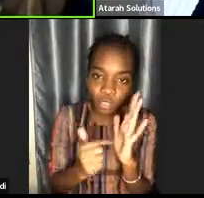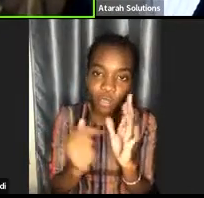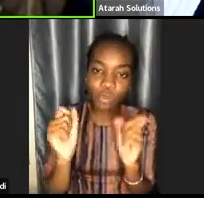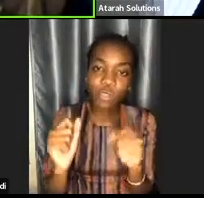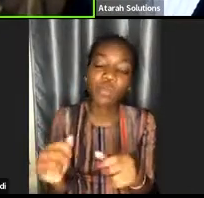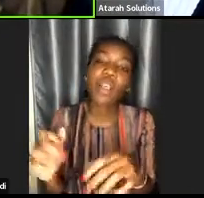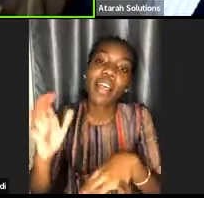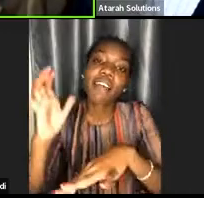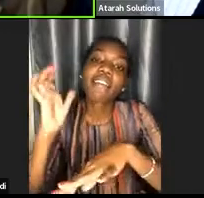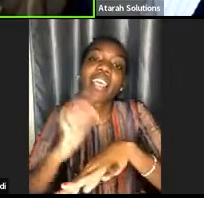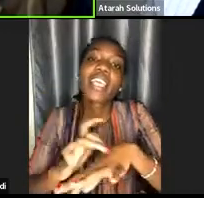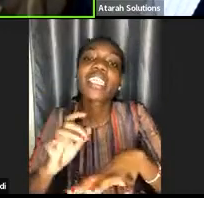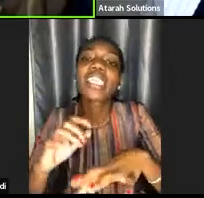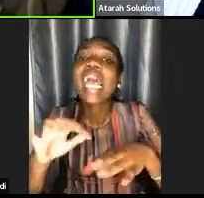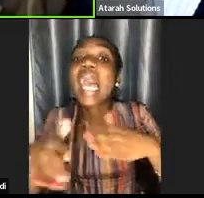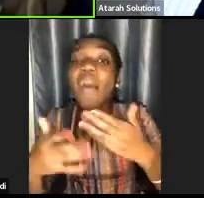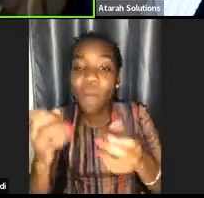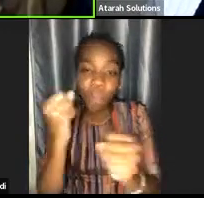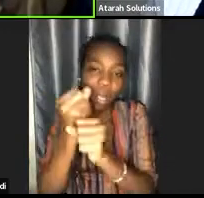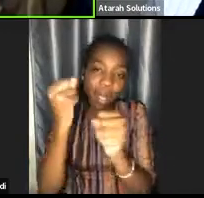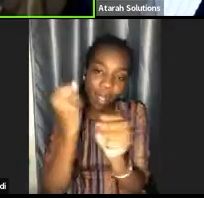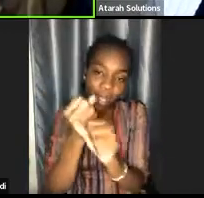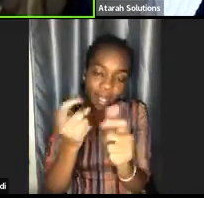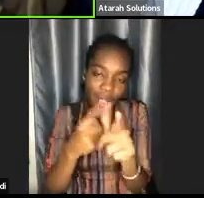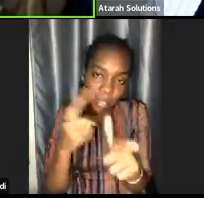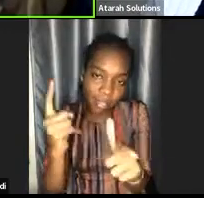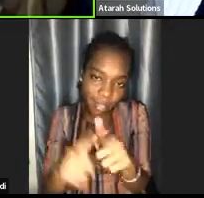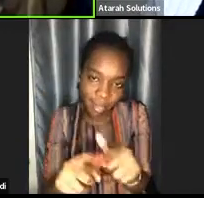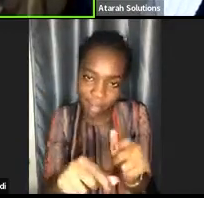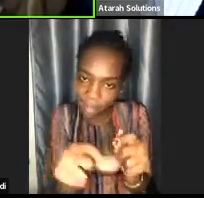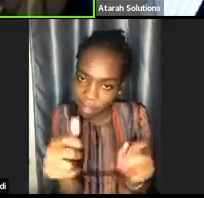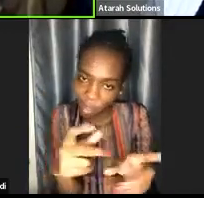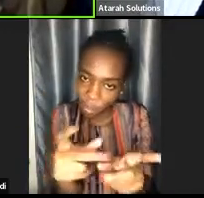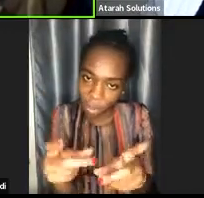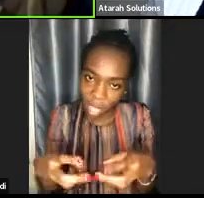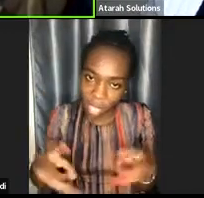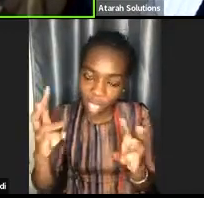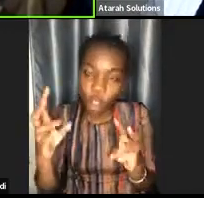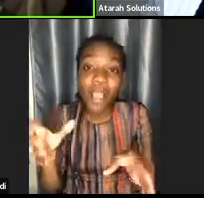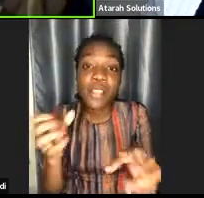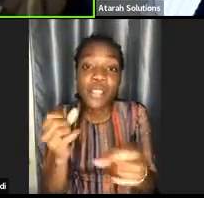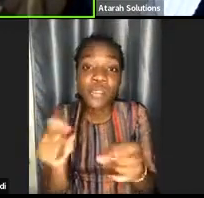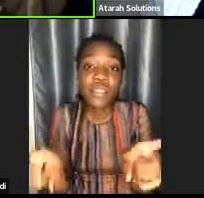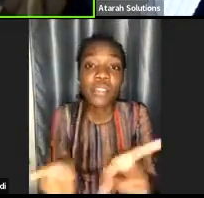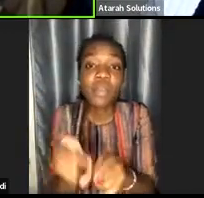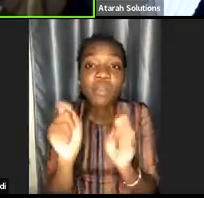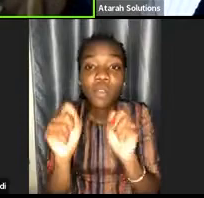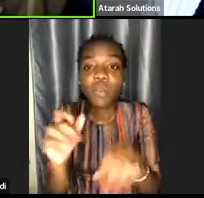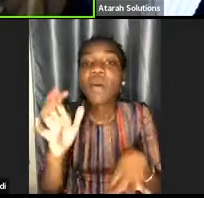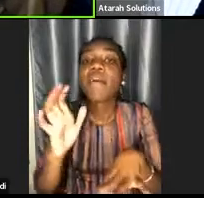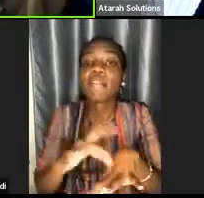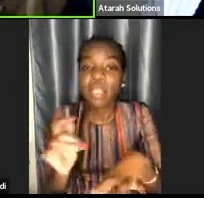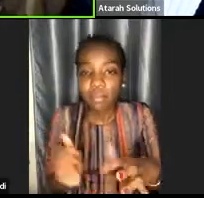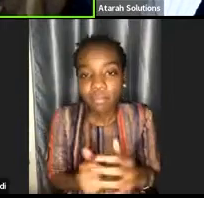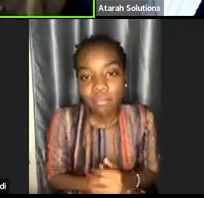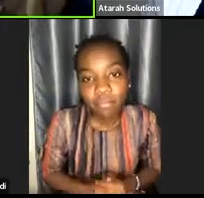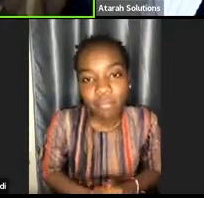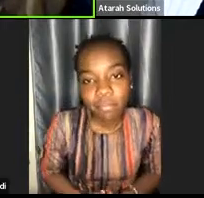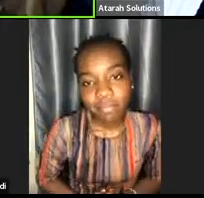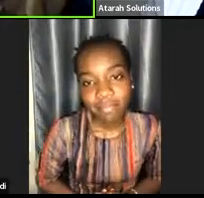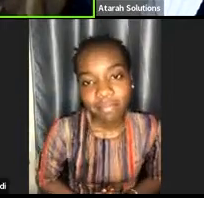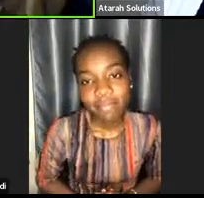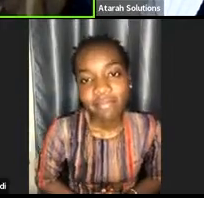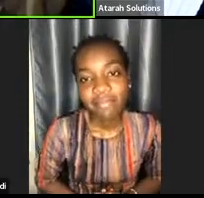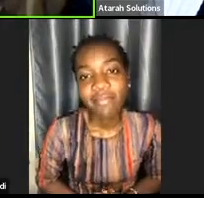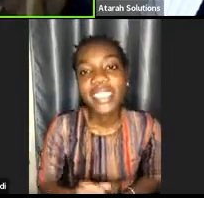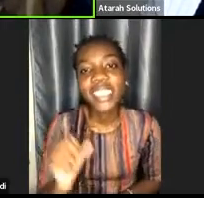do their job, and ultimately the organization as a whole will be affected. Yes, okay. Grace,